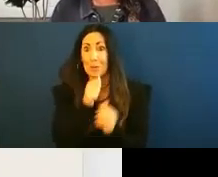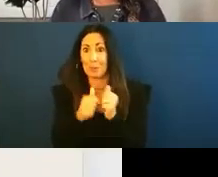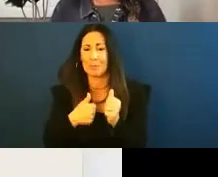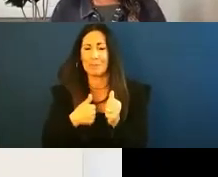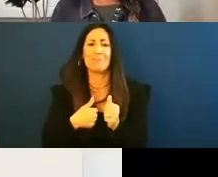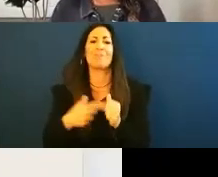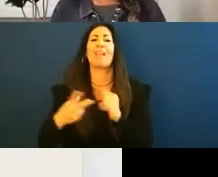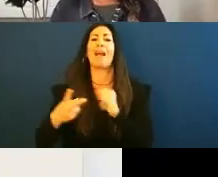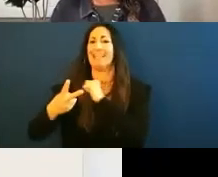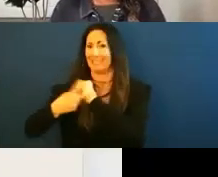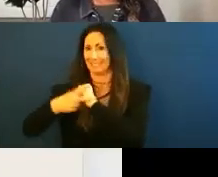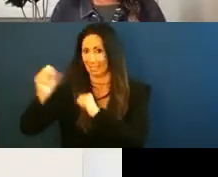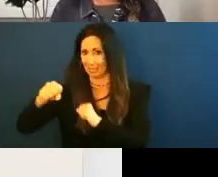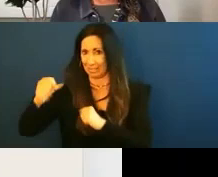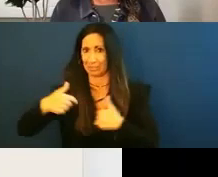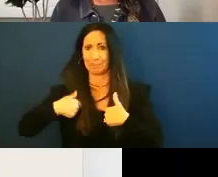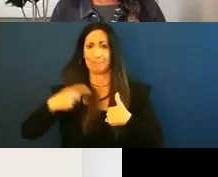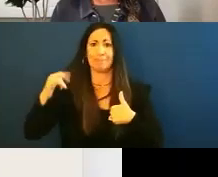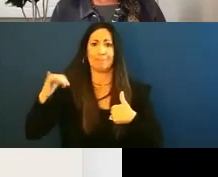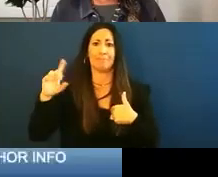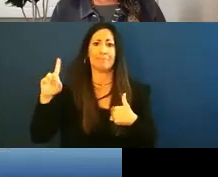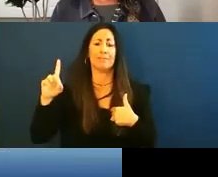the